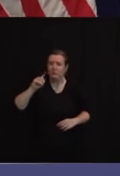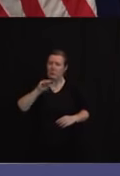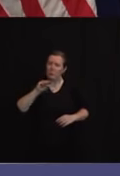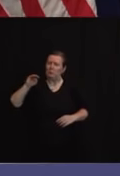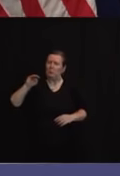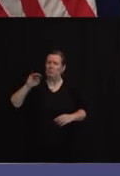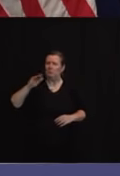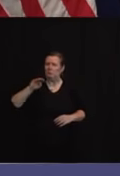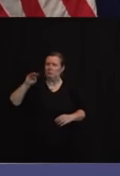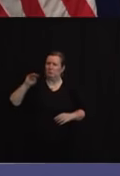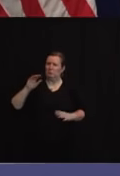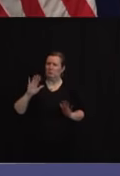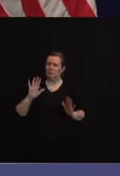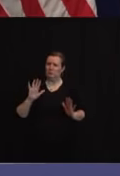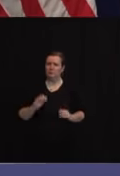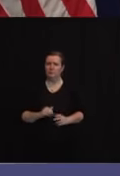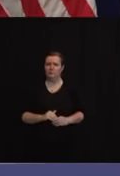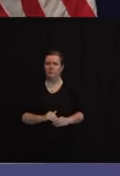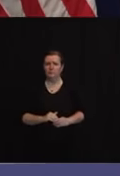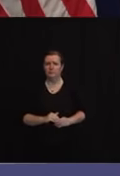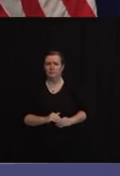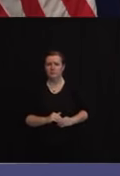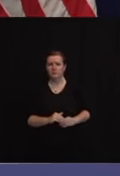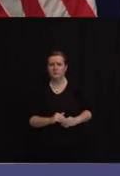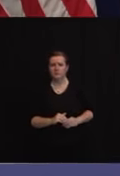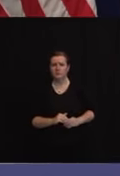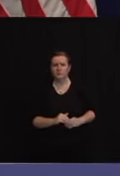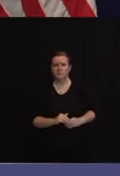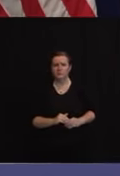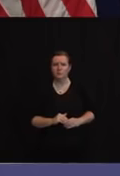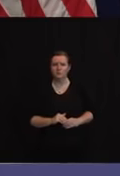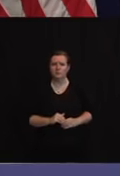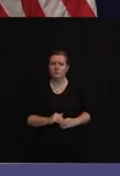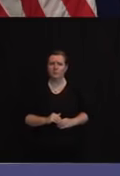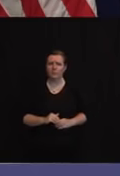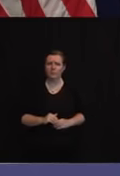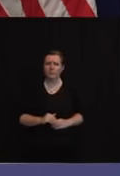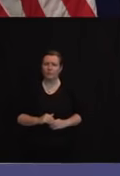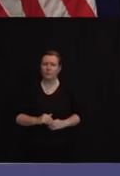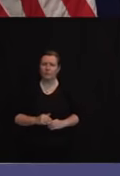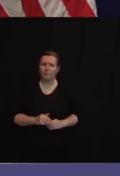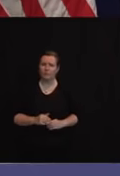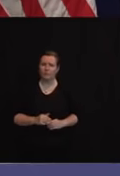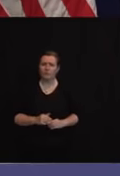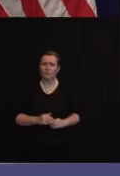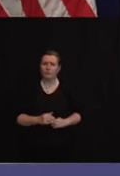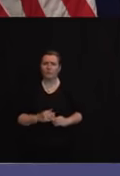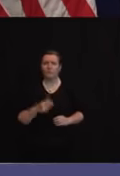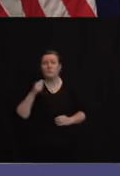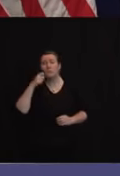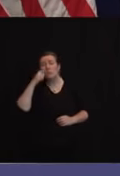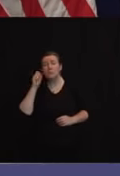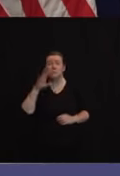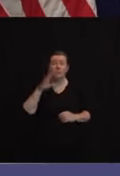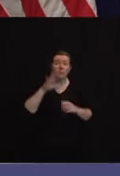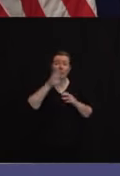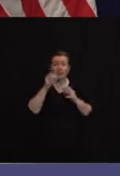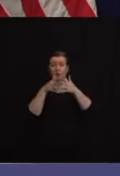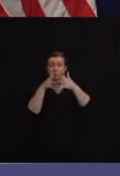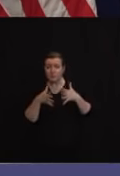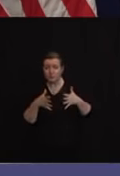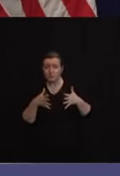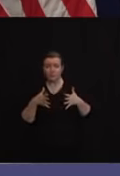comments that were made, I think, now for every day for 3 or 4 weeks on the representation of the African American community among fatalities versus the